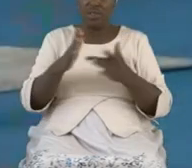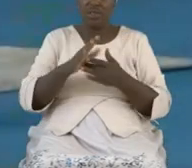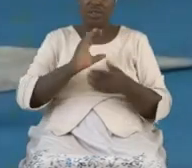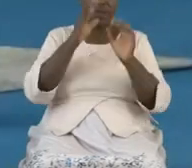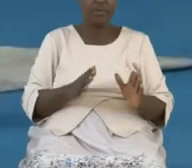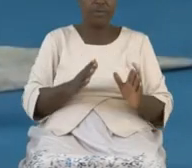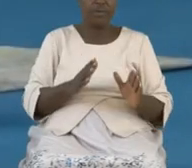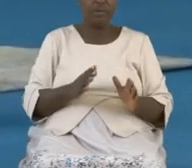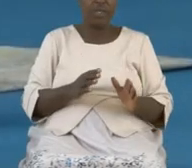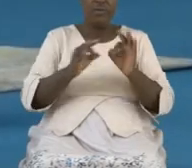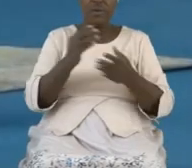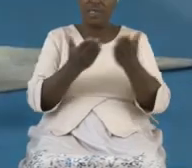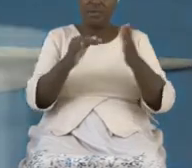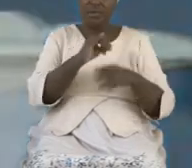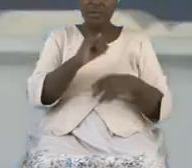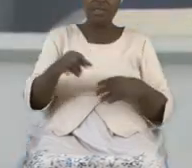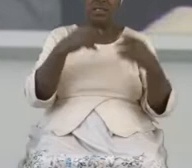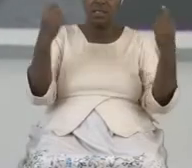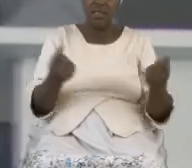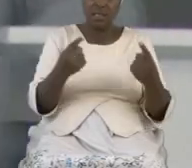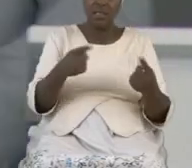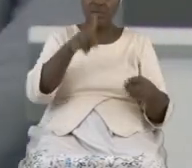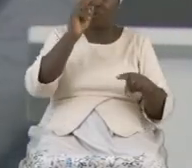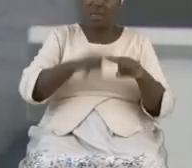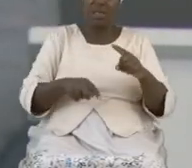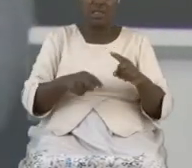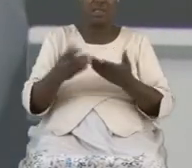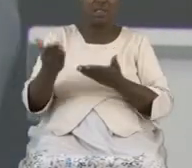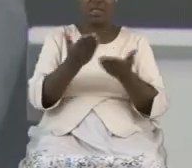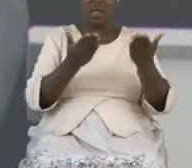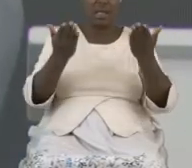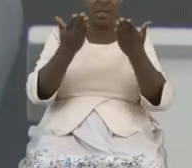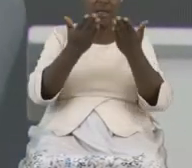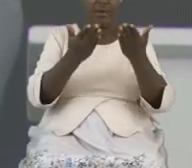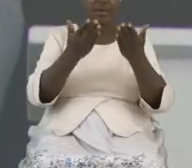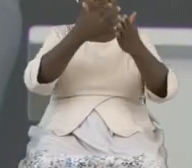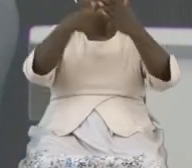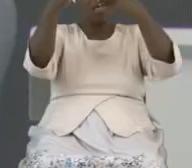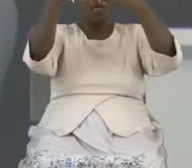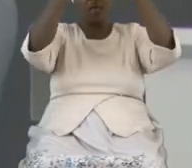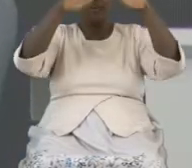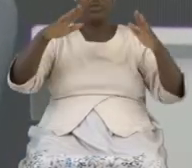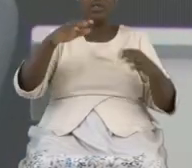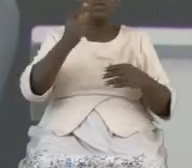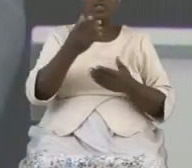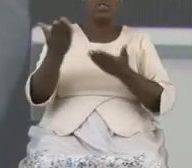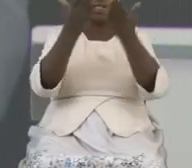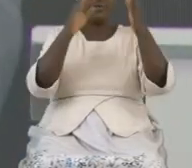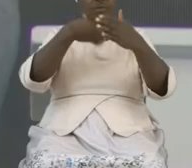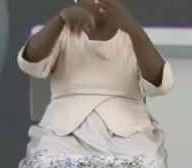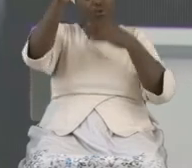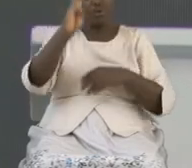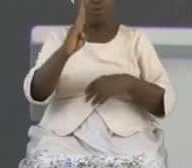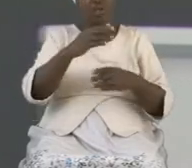serving sin, you cannot serve heaven, serve God, serve the